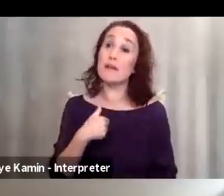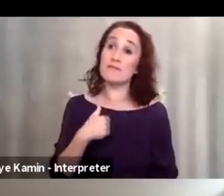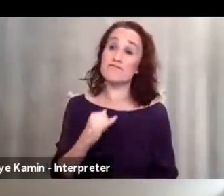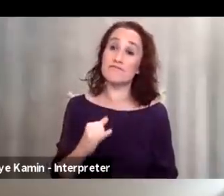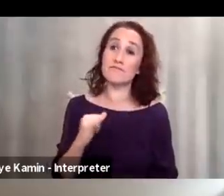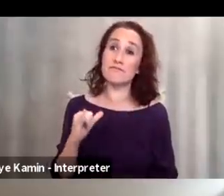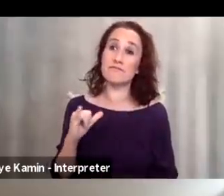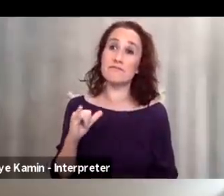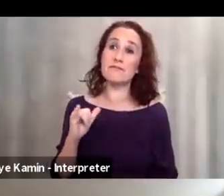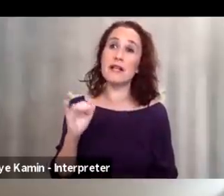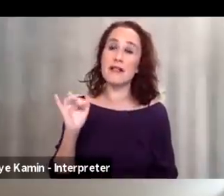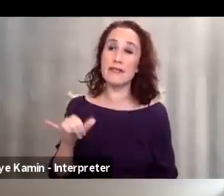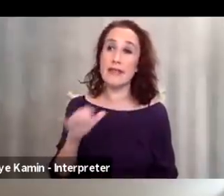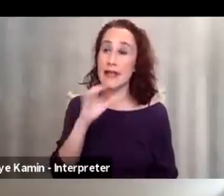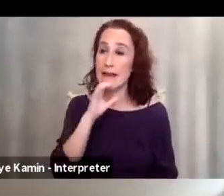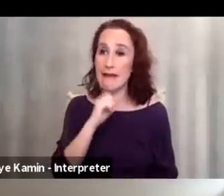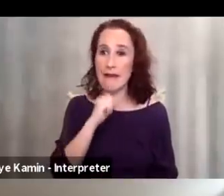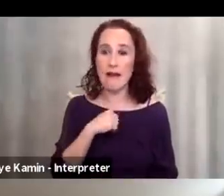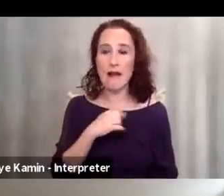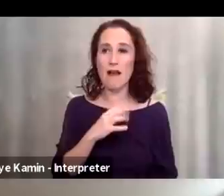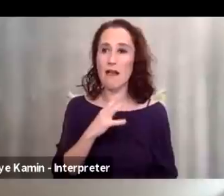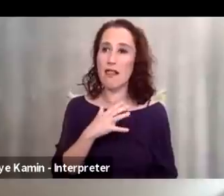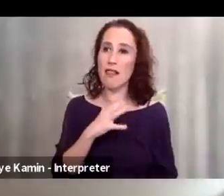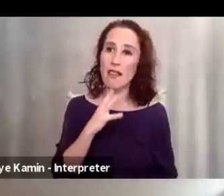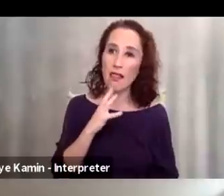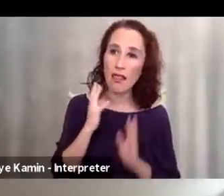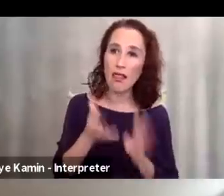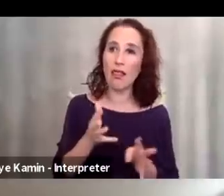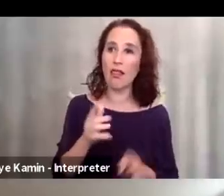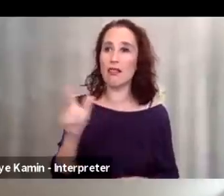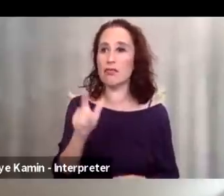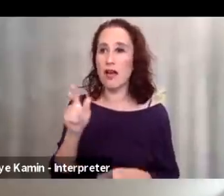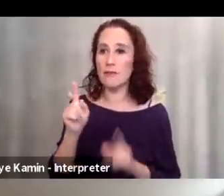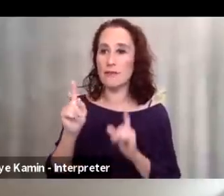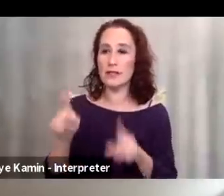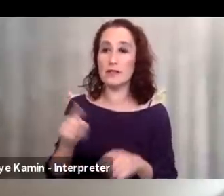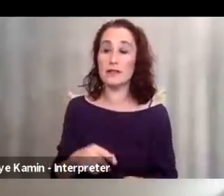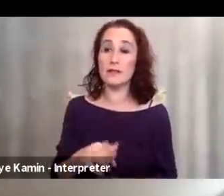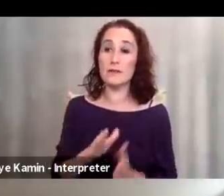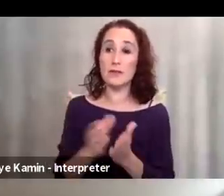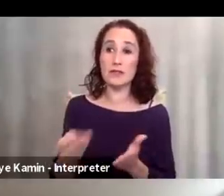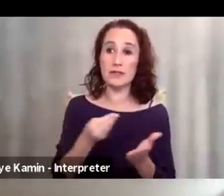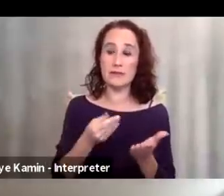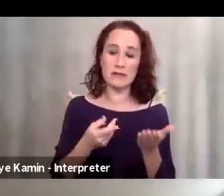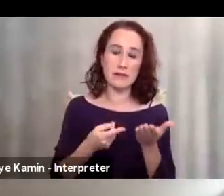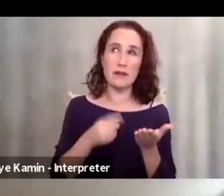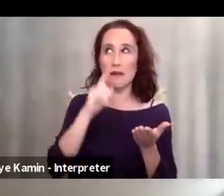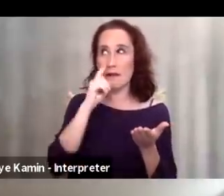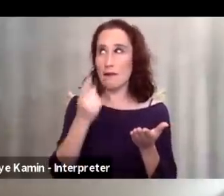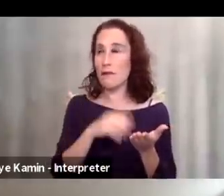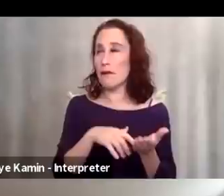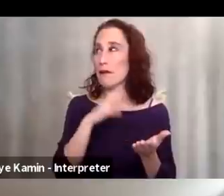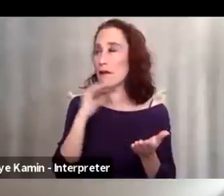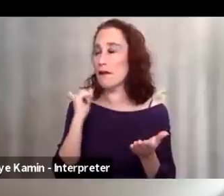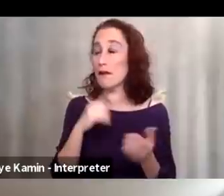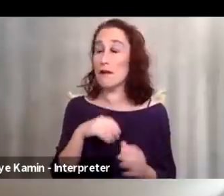this age, I couldn't stand going to the library. Most of the books that were given to me were, I found them boring and tedious